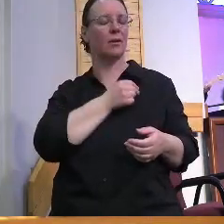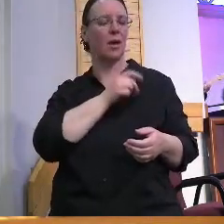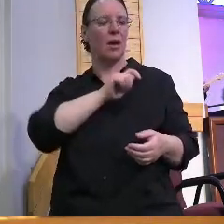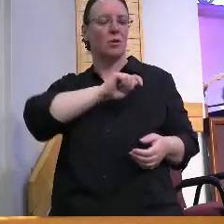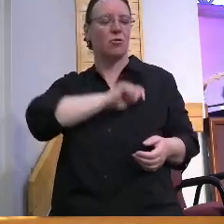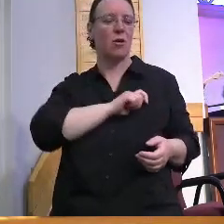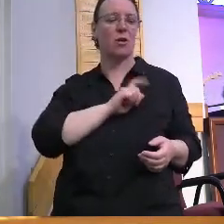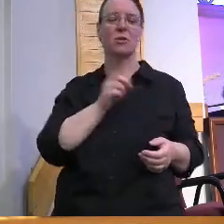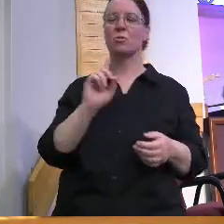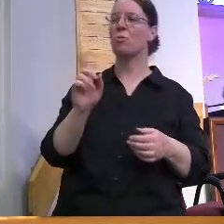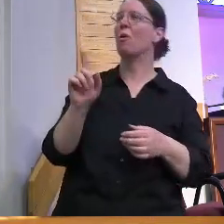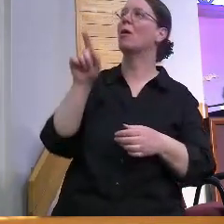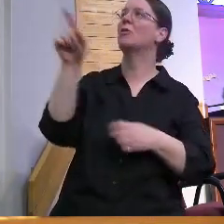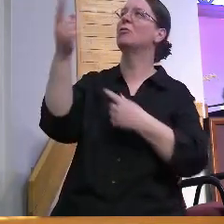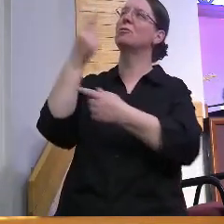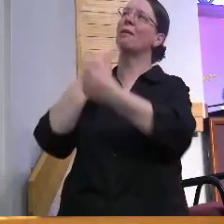Trust what you